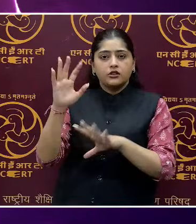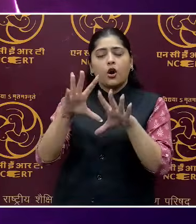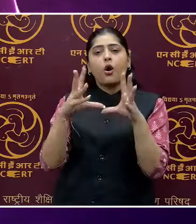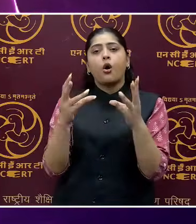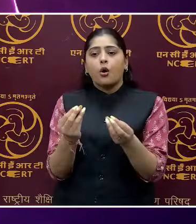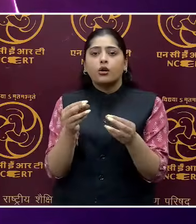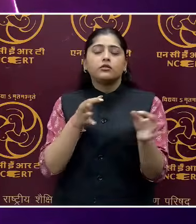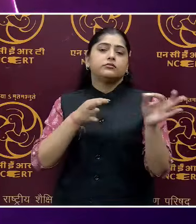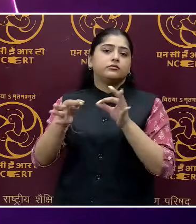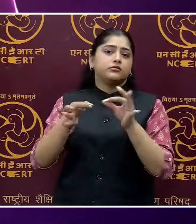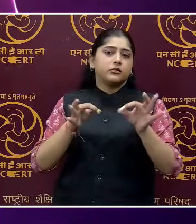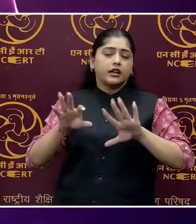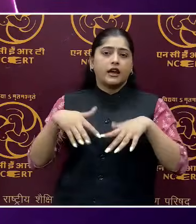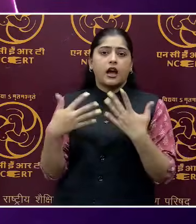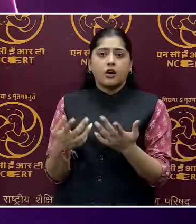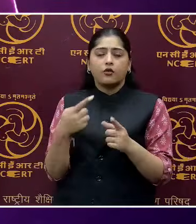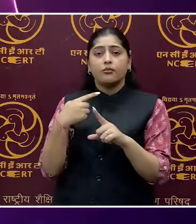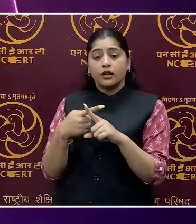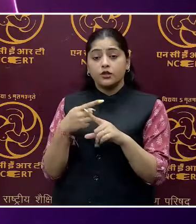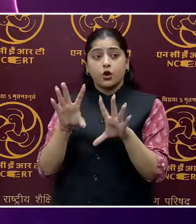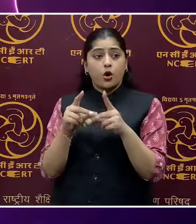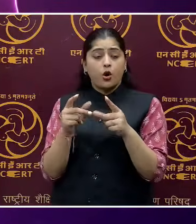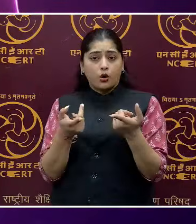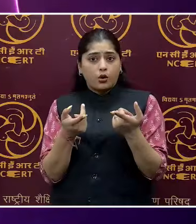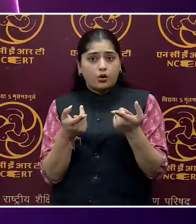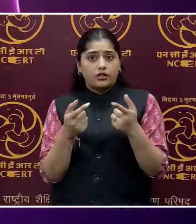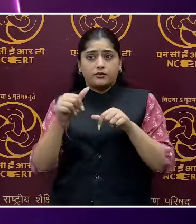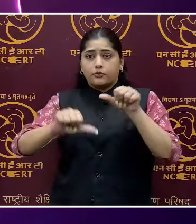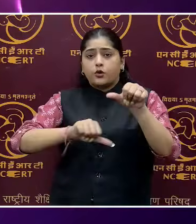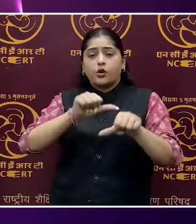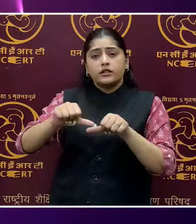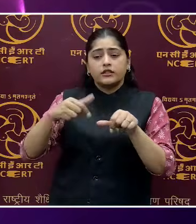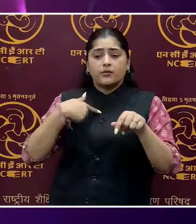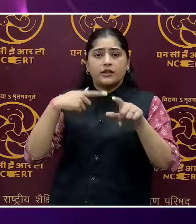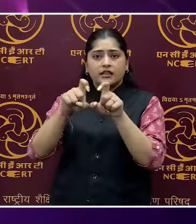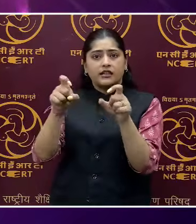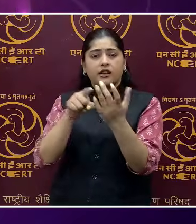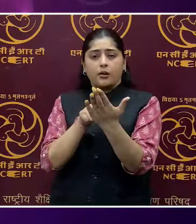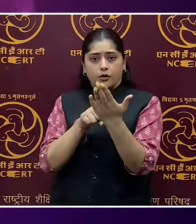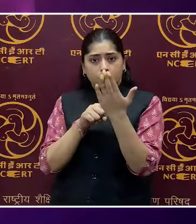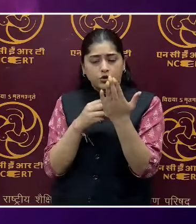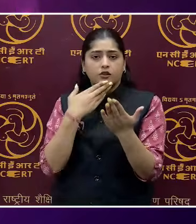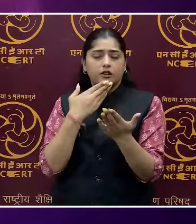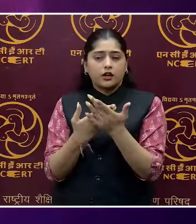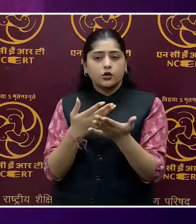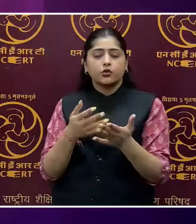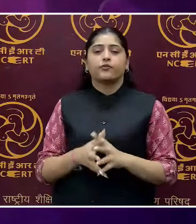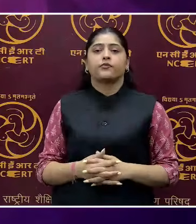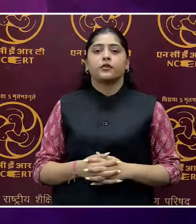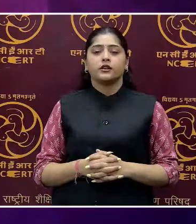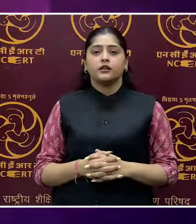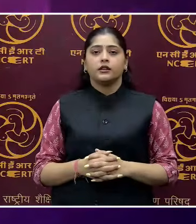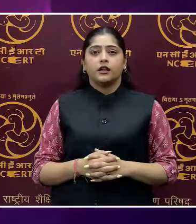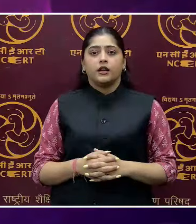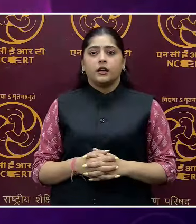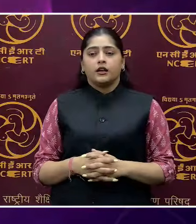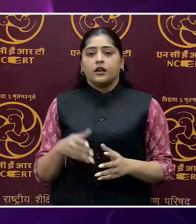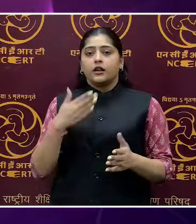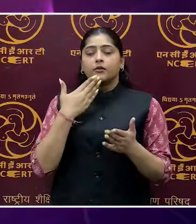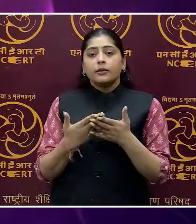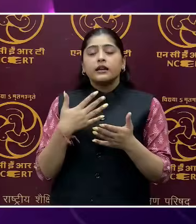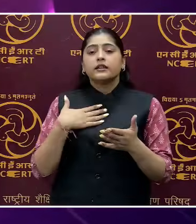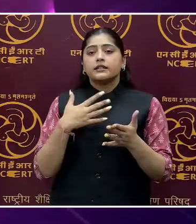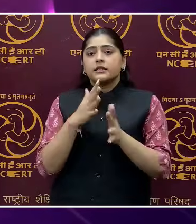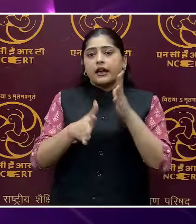and you actually performed the whole experiment on virtual labs. Thank you so much, ma'am, once Thank you. again. Okay, I just want to thank our sign